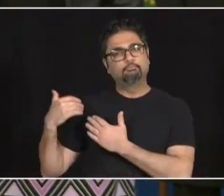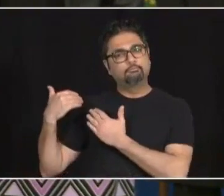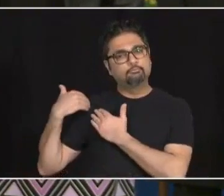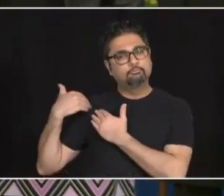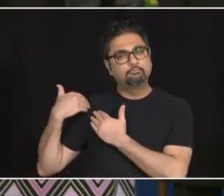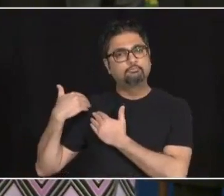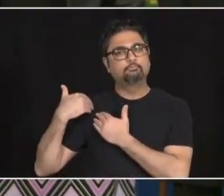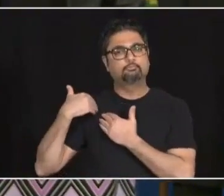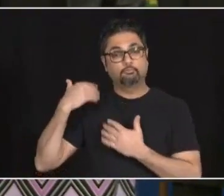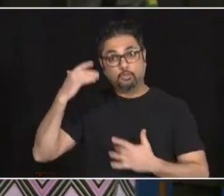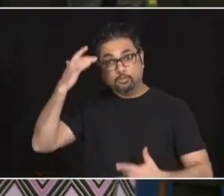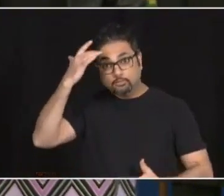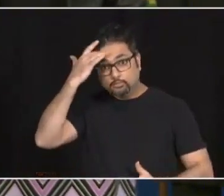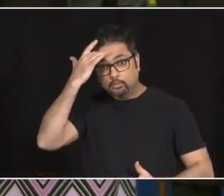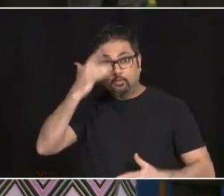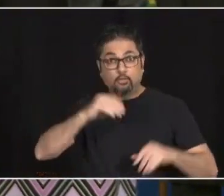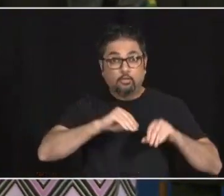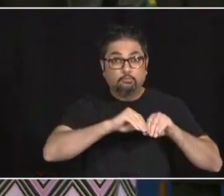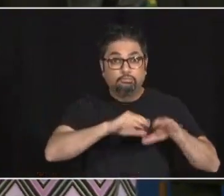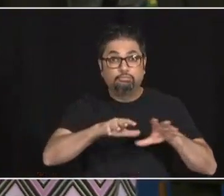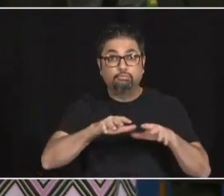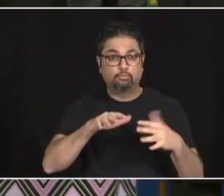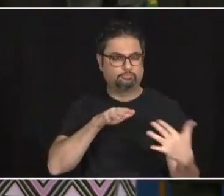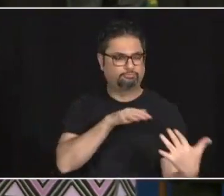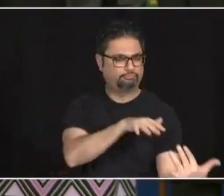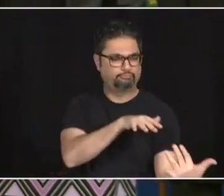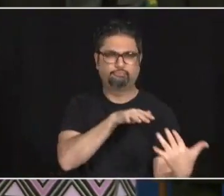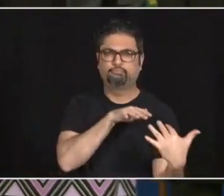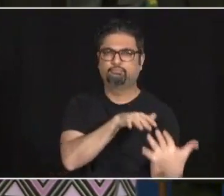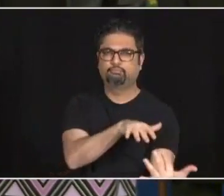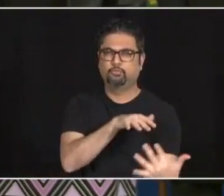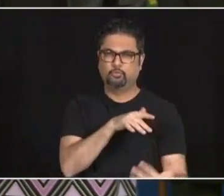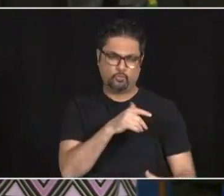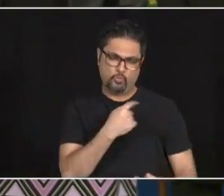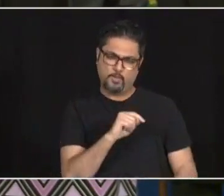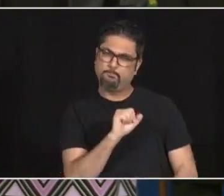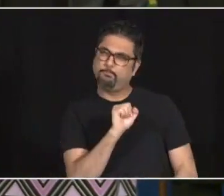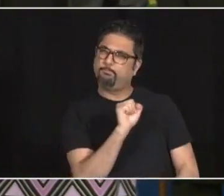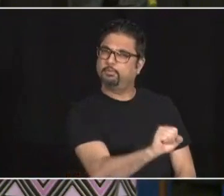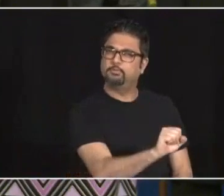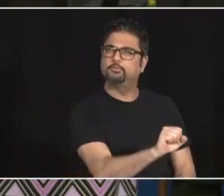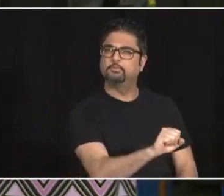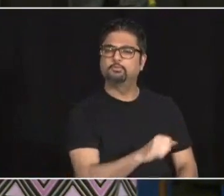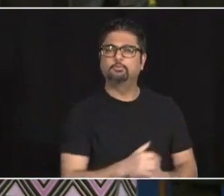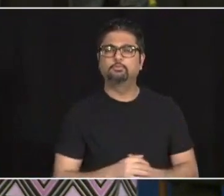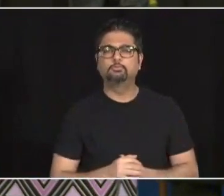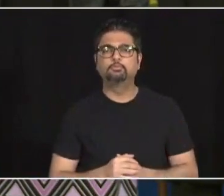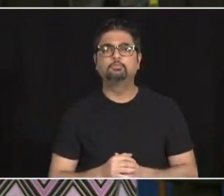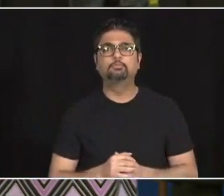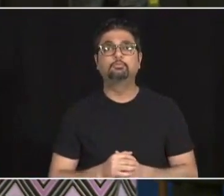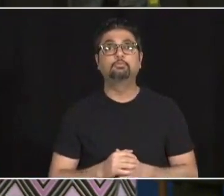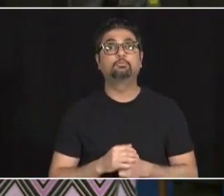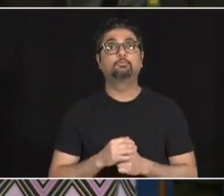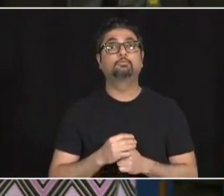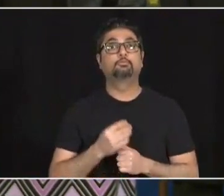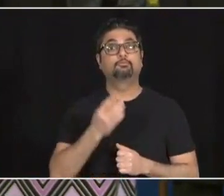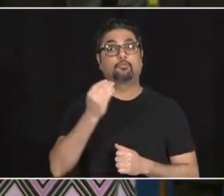said before, this virus doesn't stand a chance against our army of 14.5 million